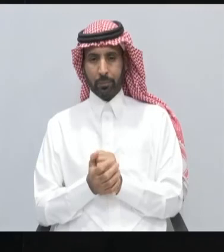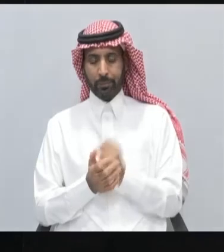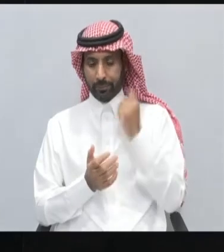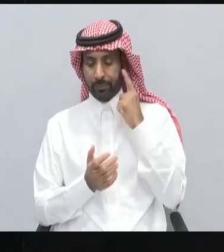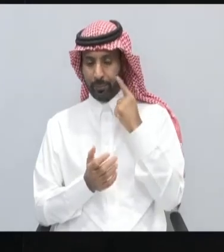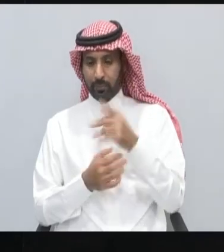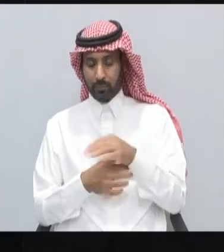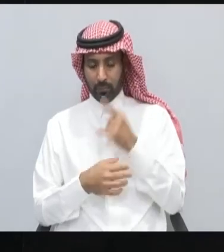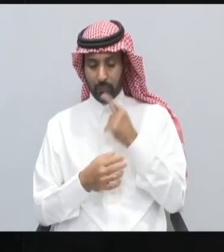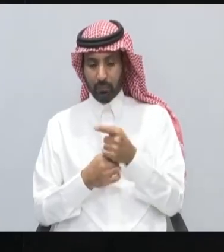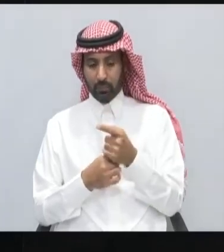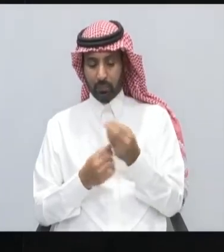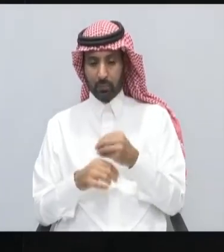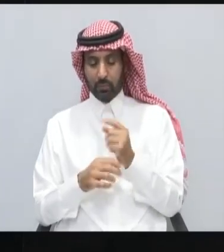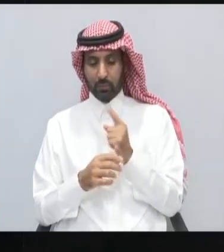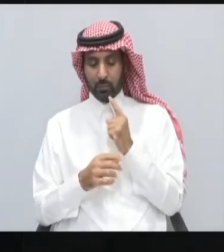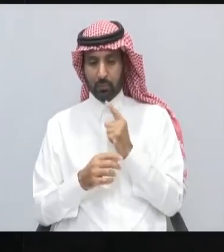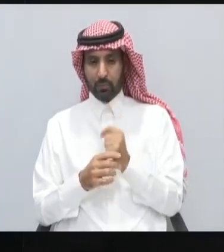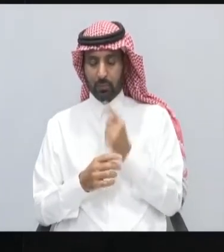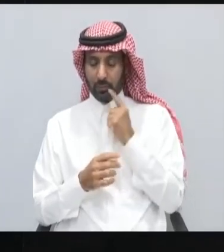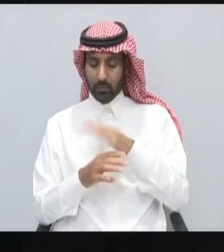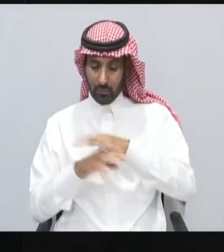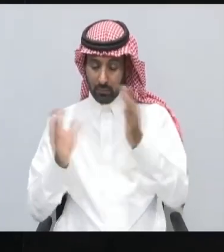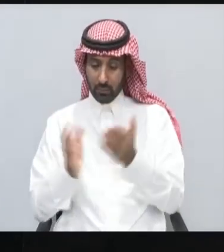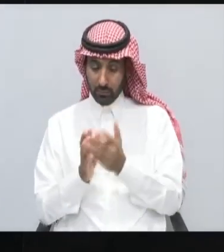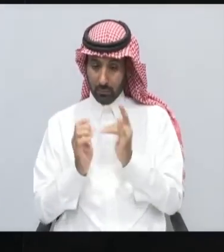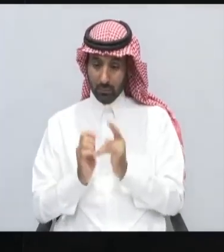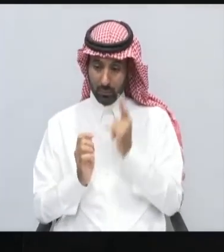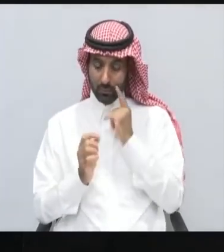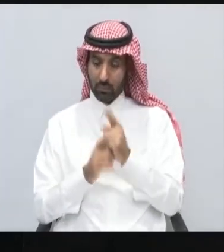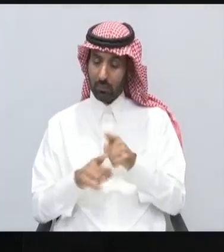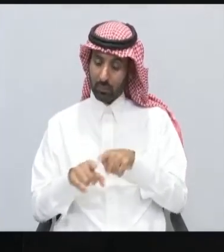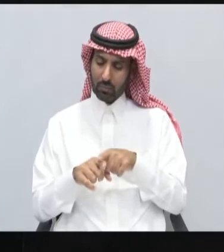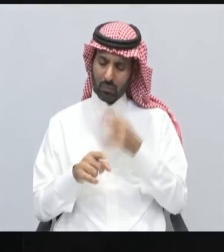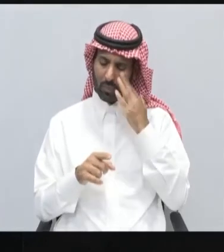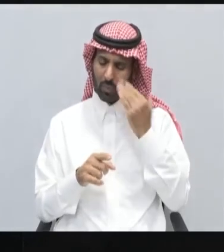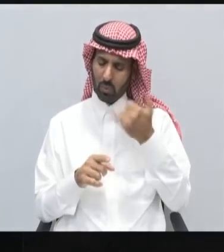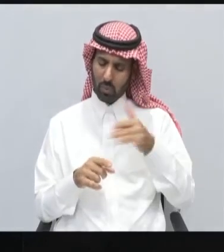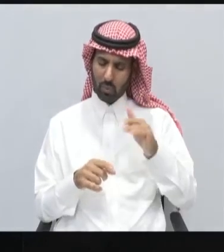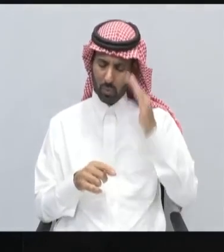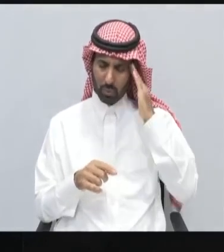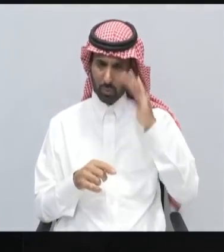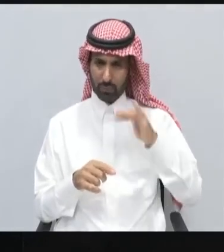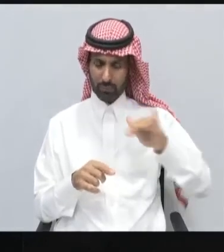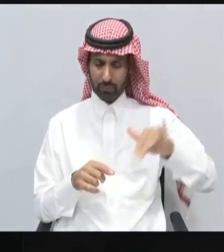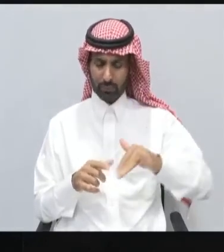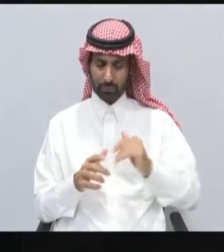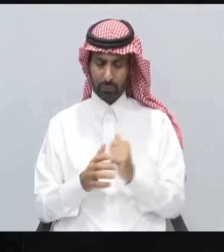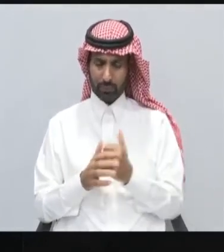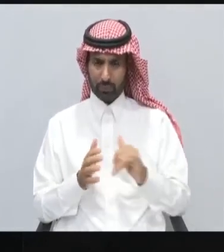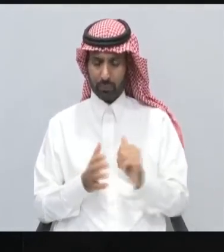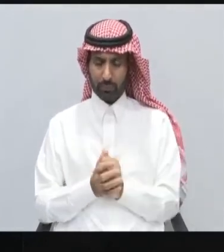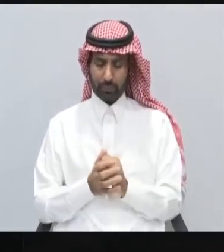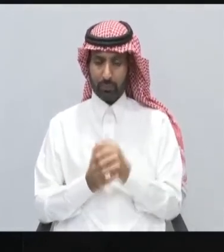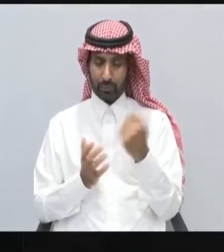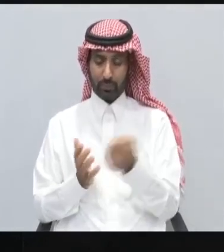he misses the most is his room, his friends, and his parents, okay? So